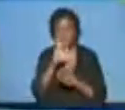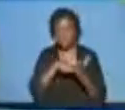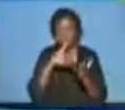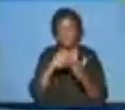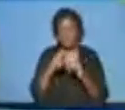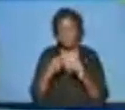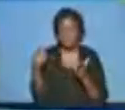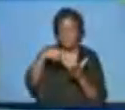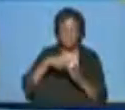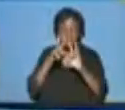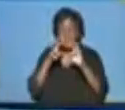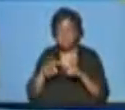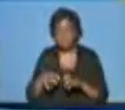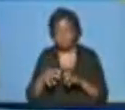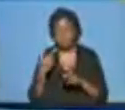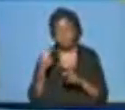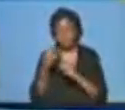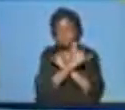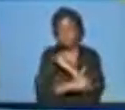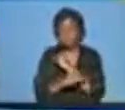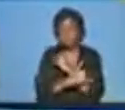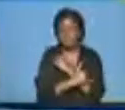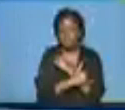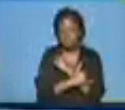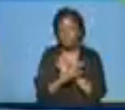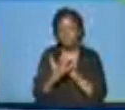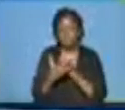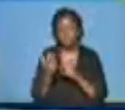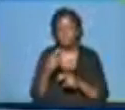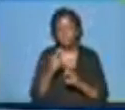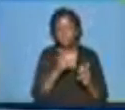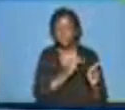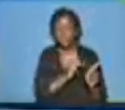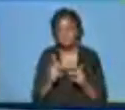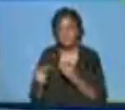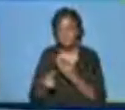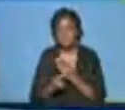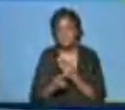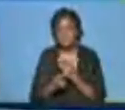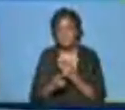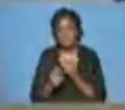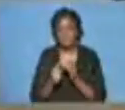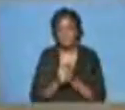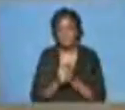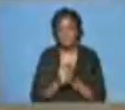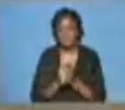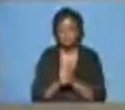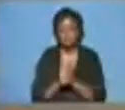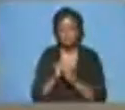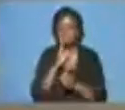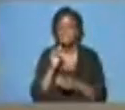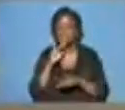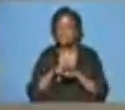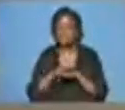reporting regime to ensure it meets international best practices. He says the legislation has been addressed. Being on the